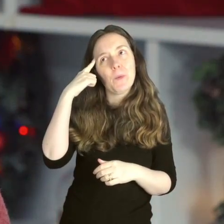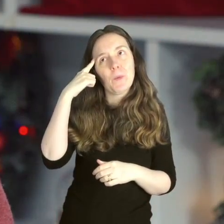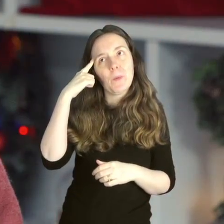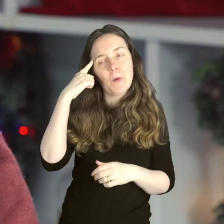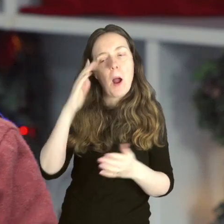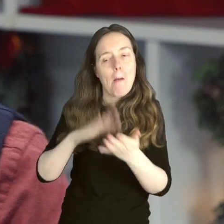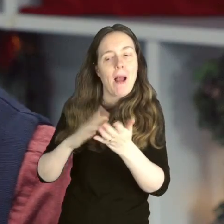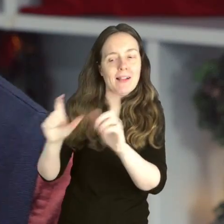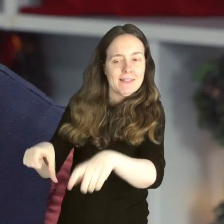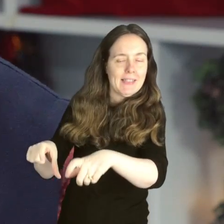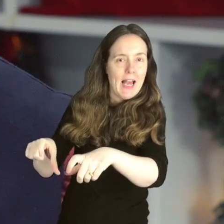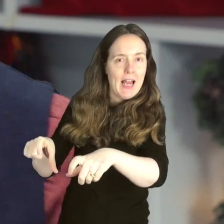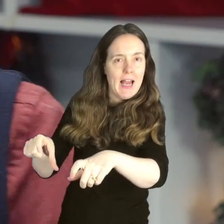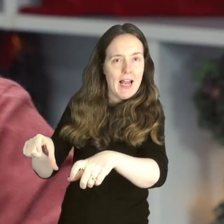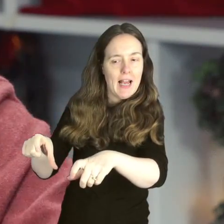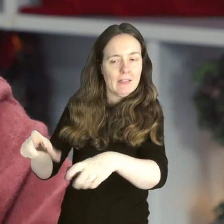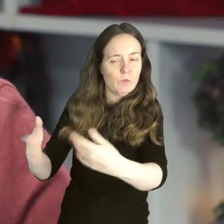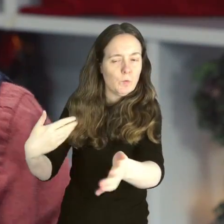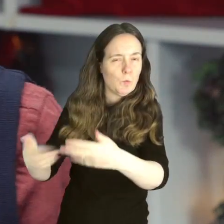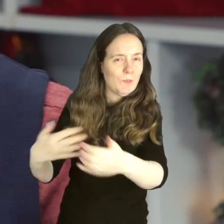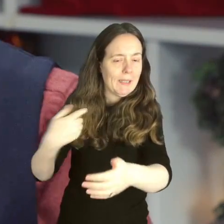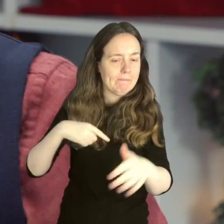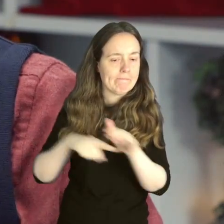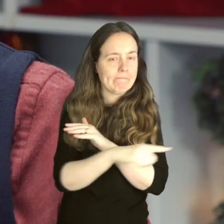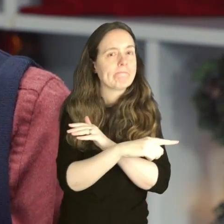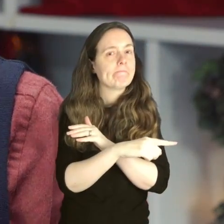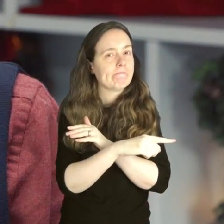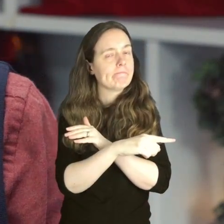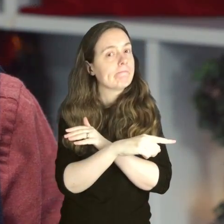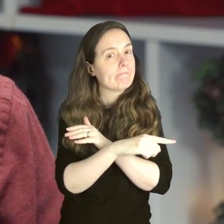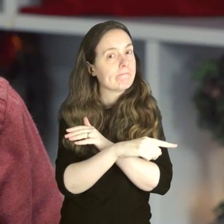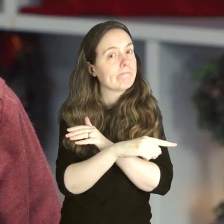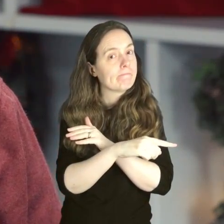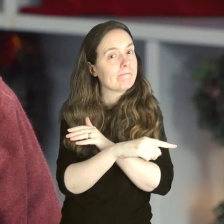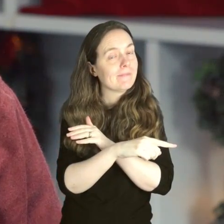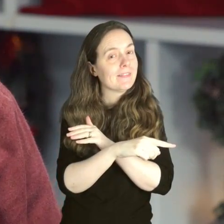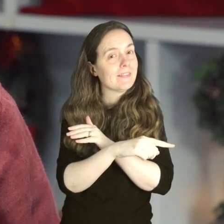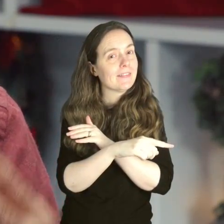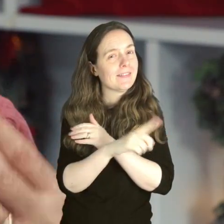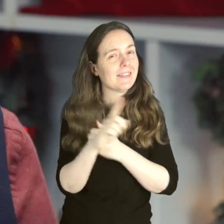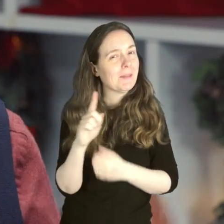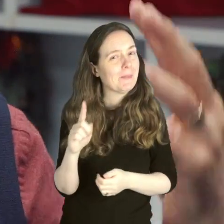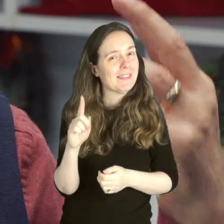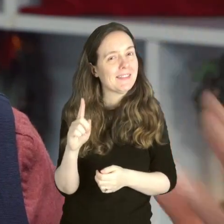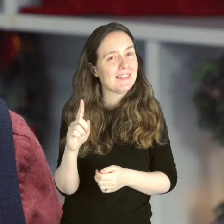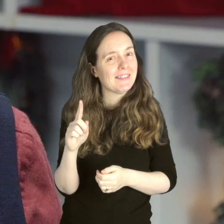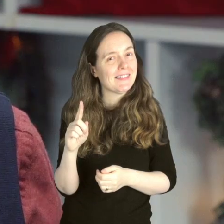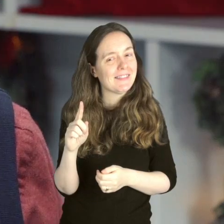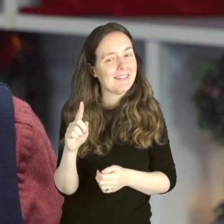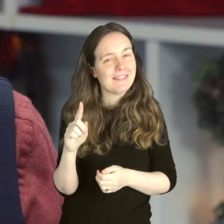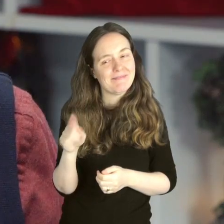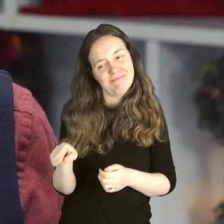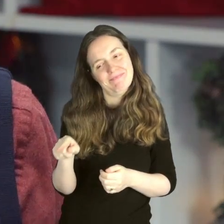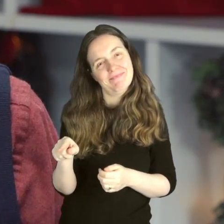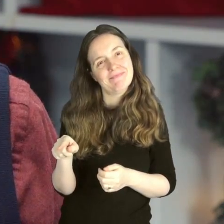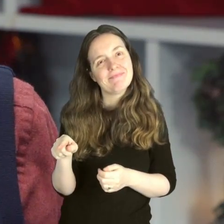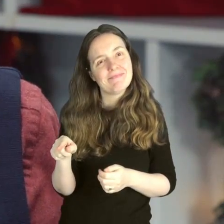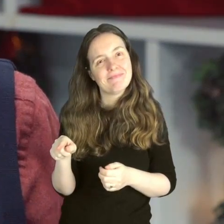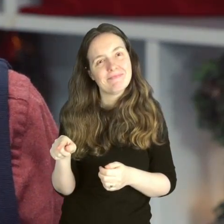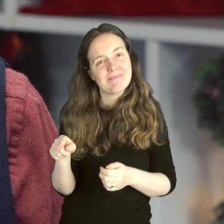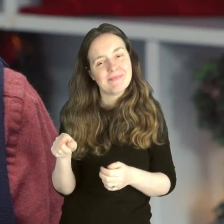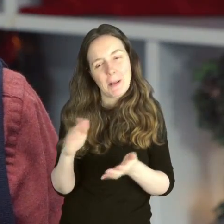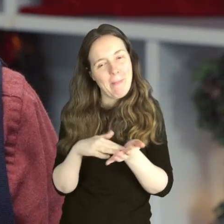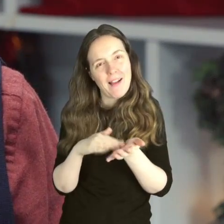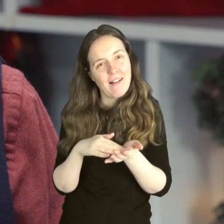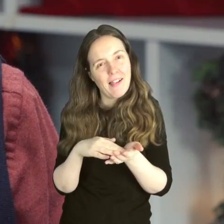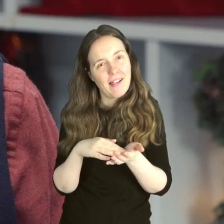leave Michael in the store to sort it out. I can leave. But there was no way